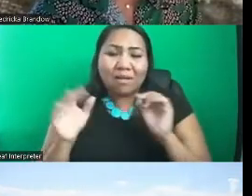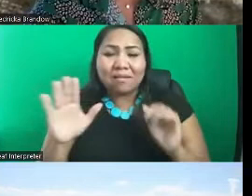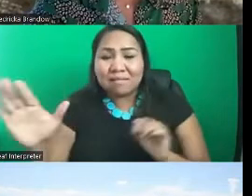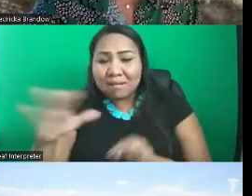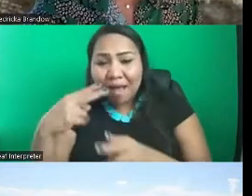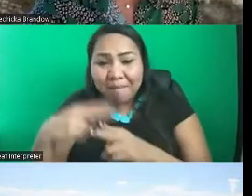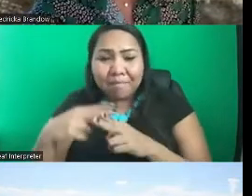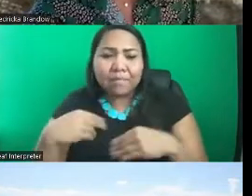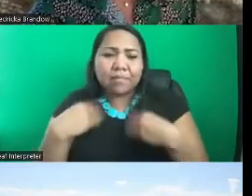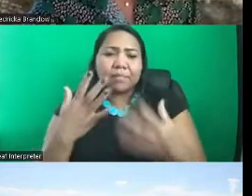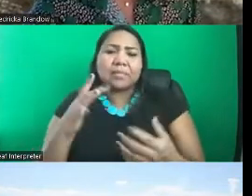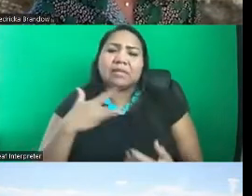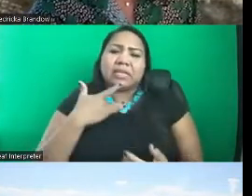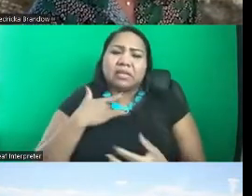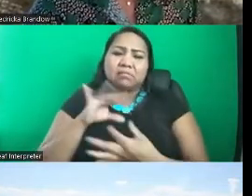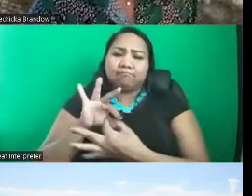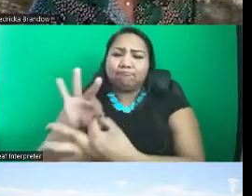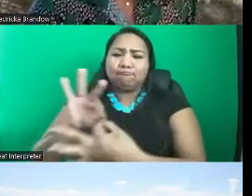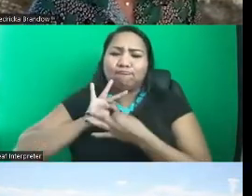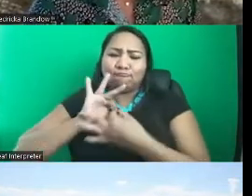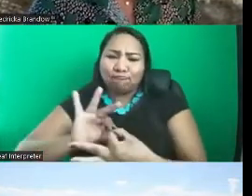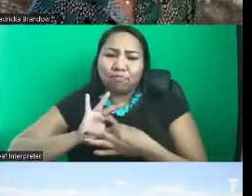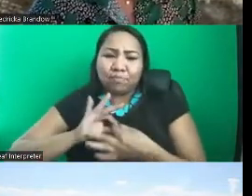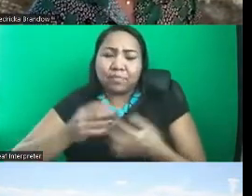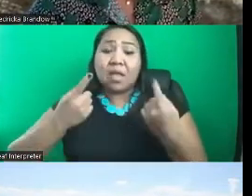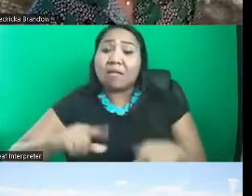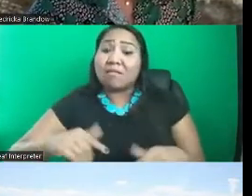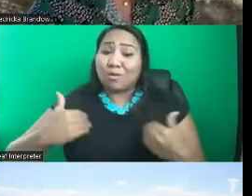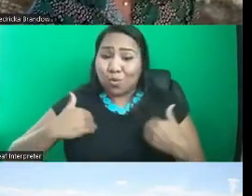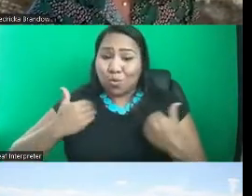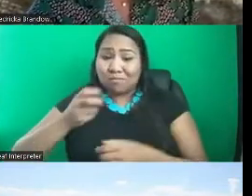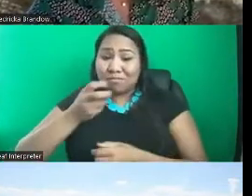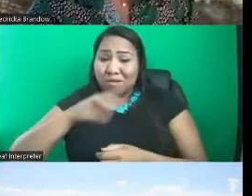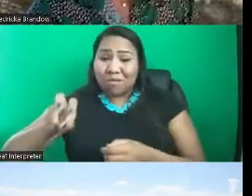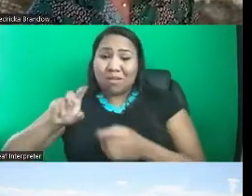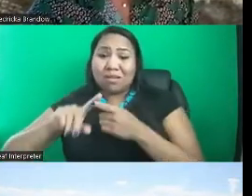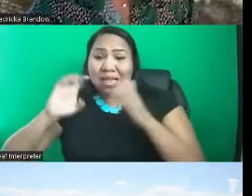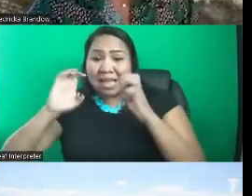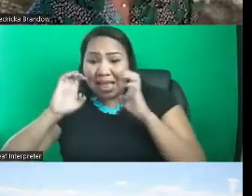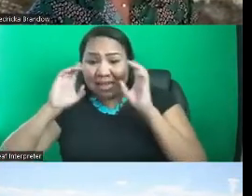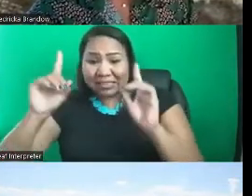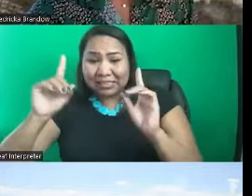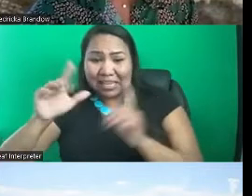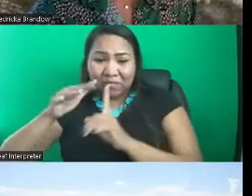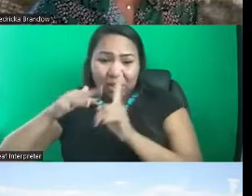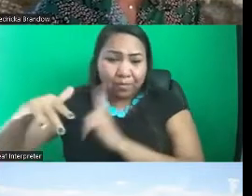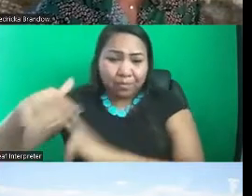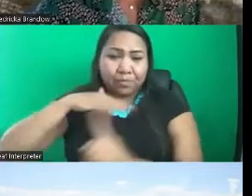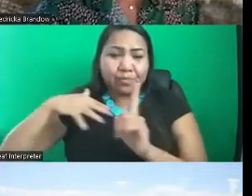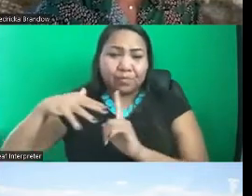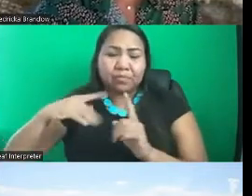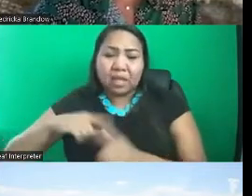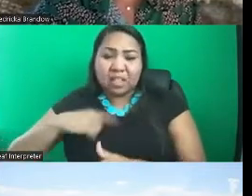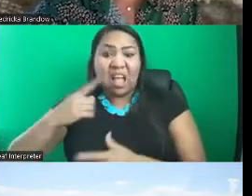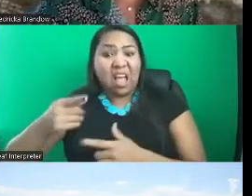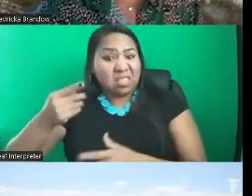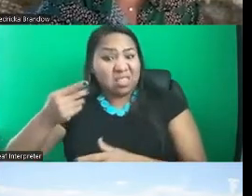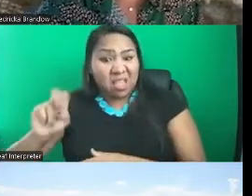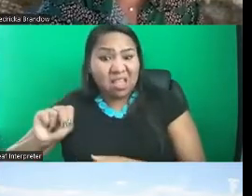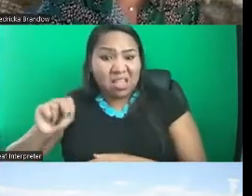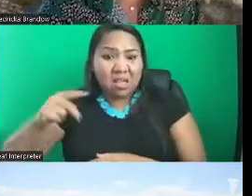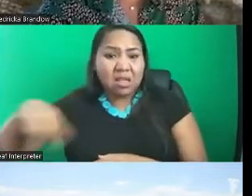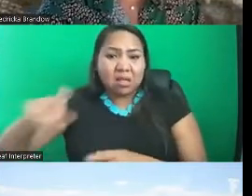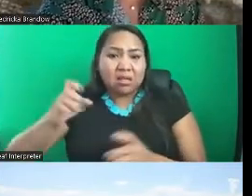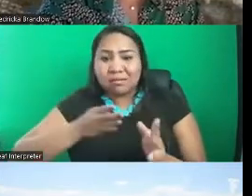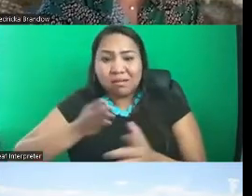And so when youth transition into educational environments, they then have to maneuver through these new